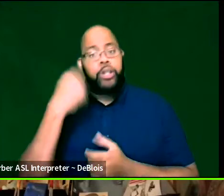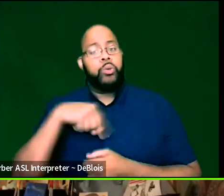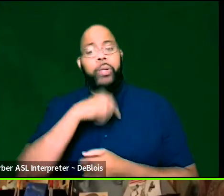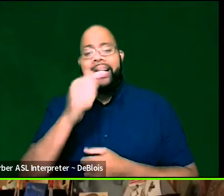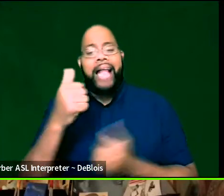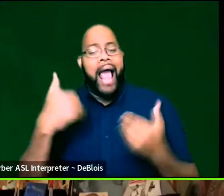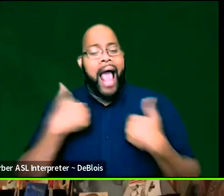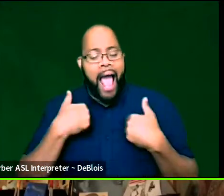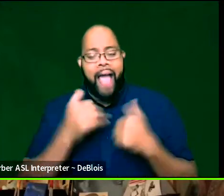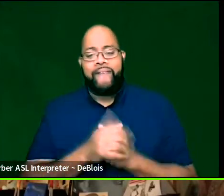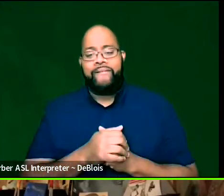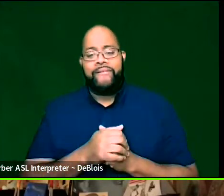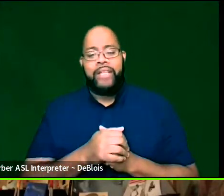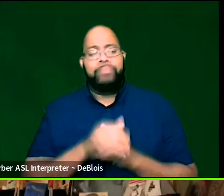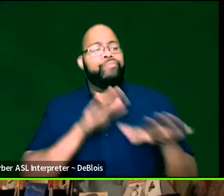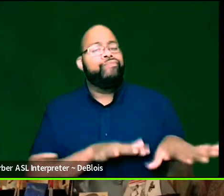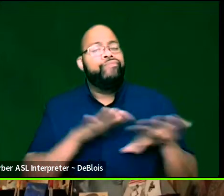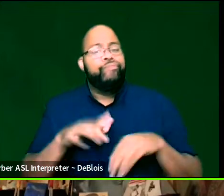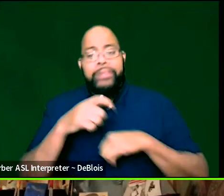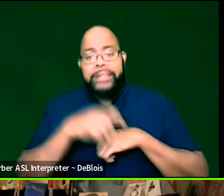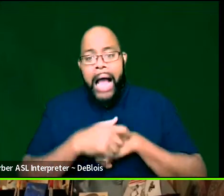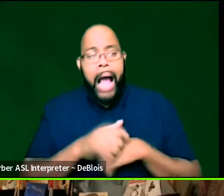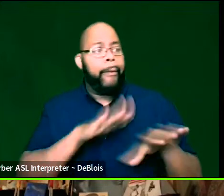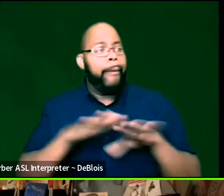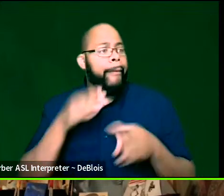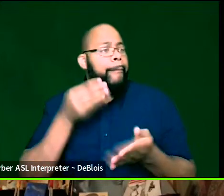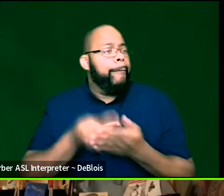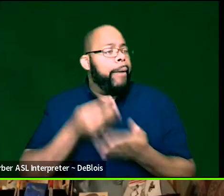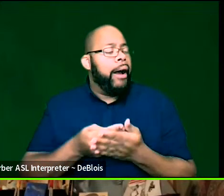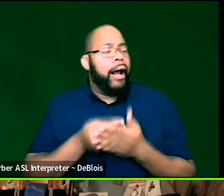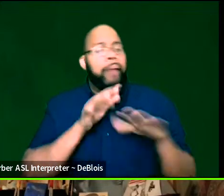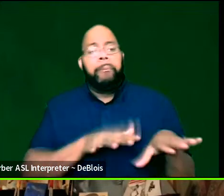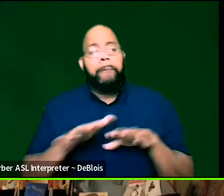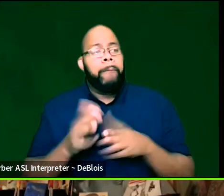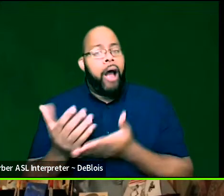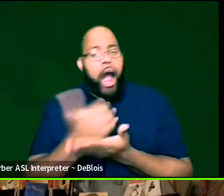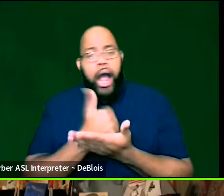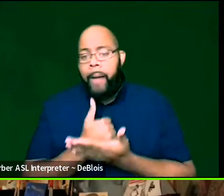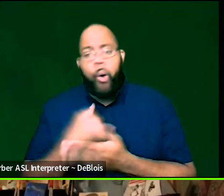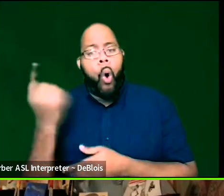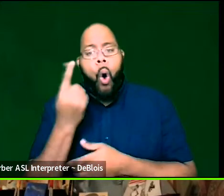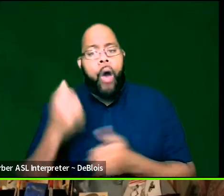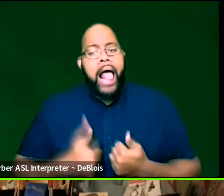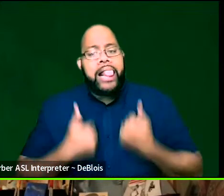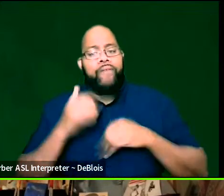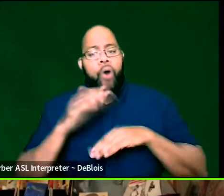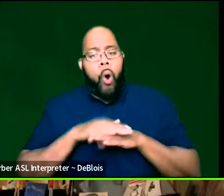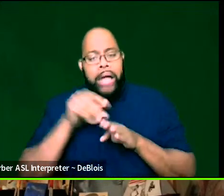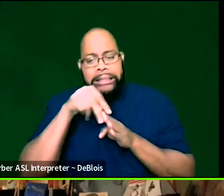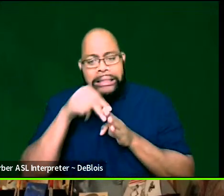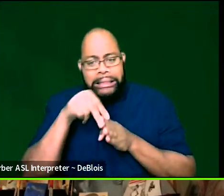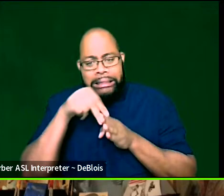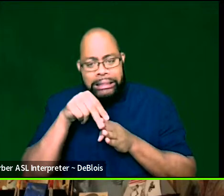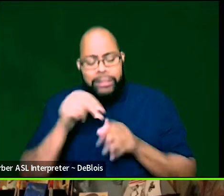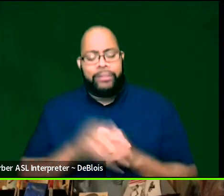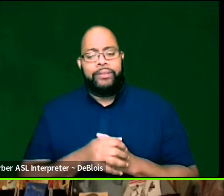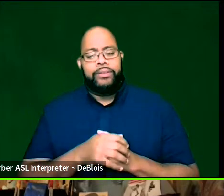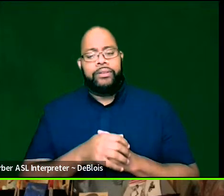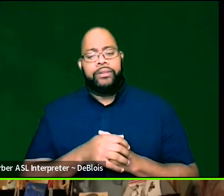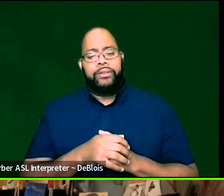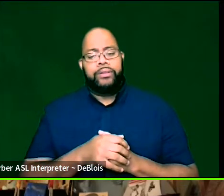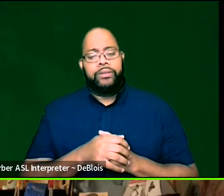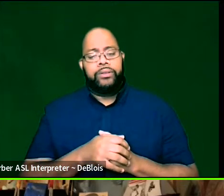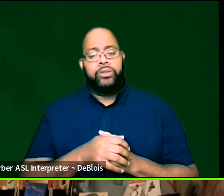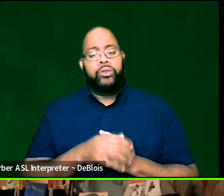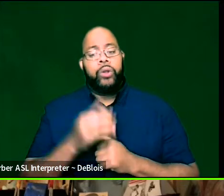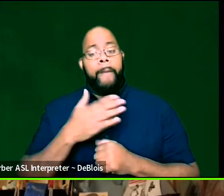not have leisure time, leisure money, leisure income. We always lived on the margins. And so